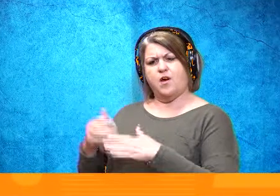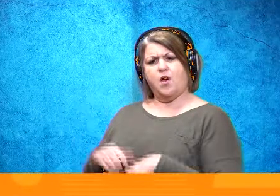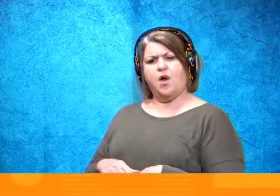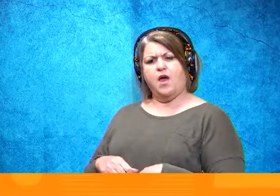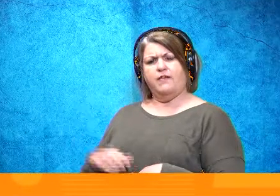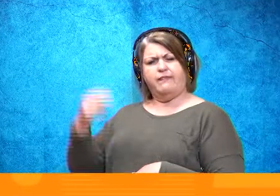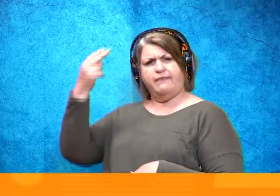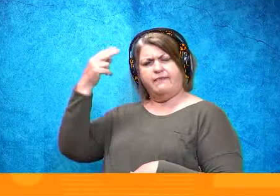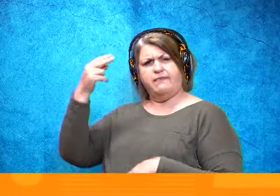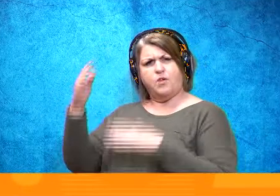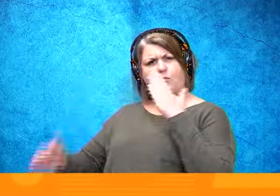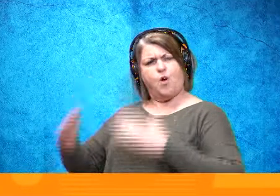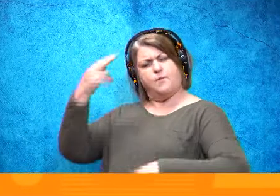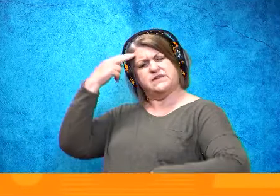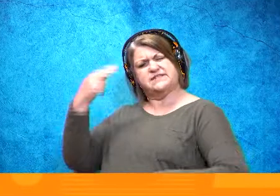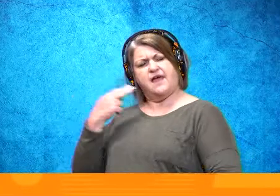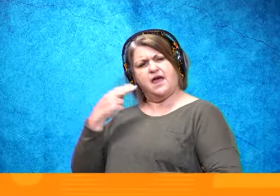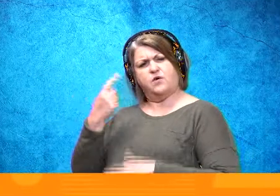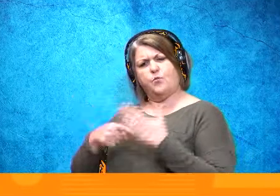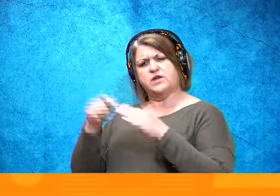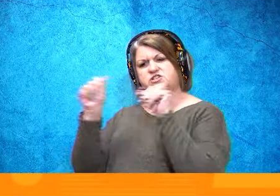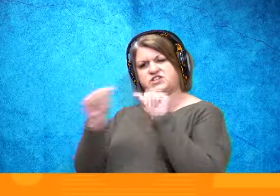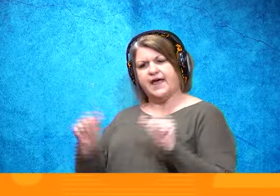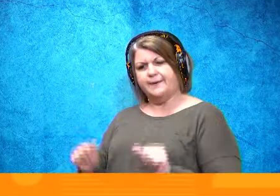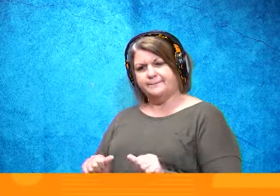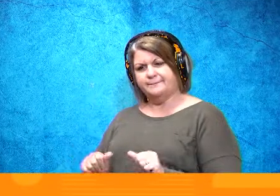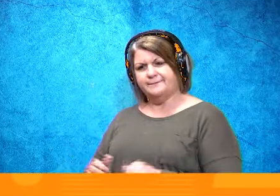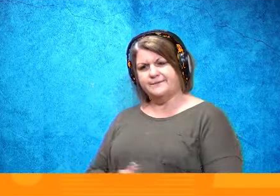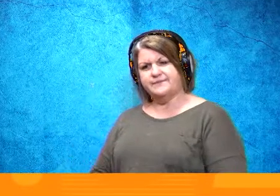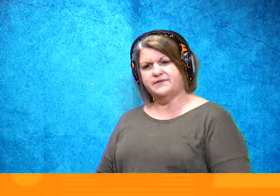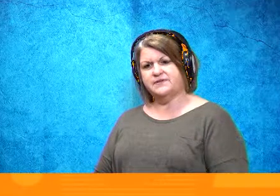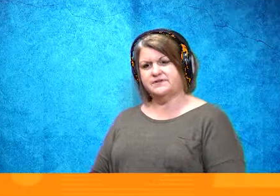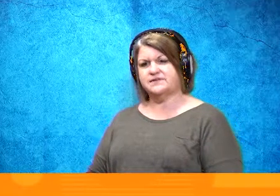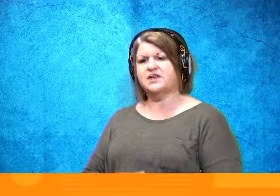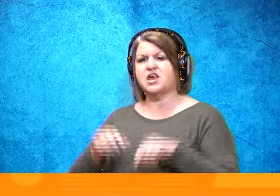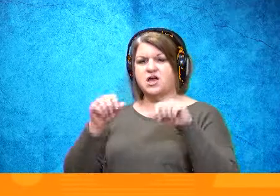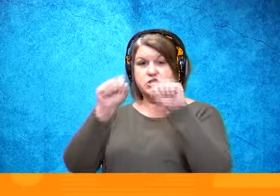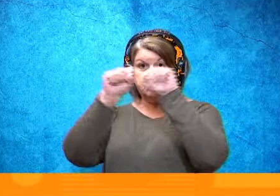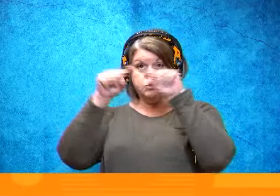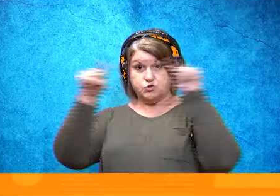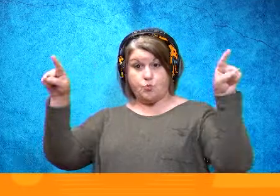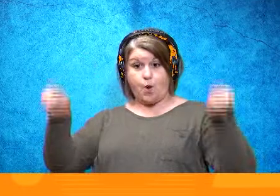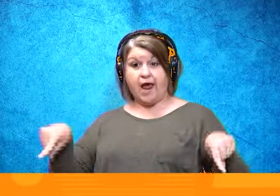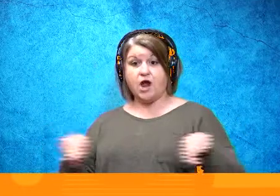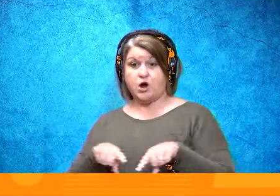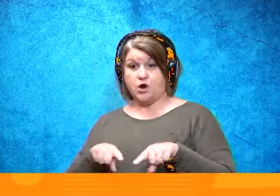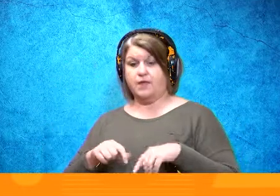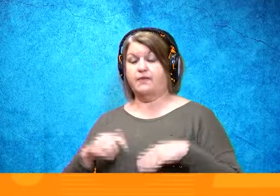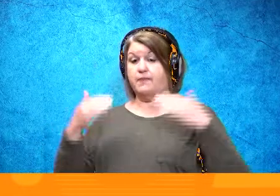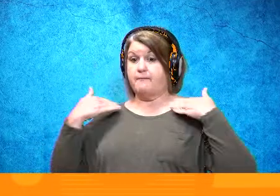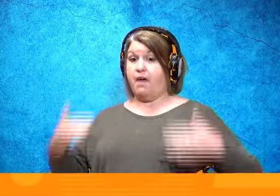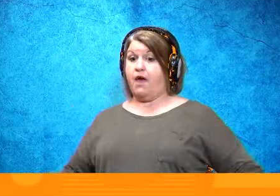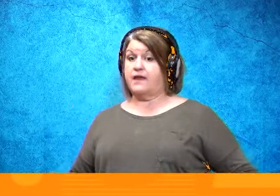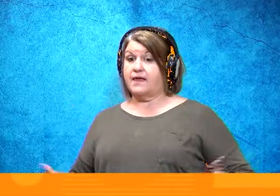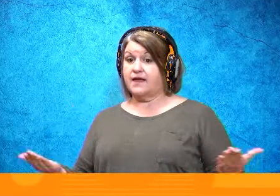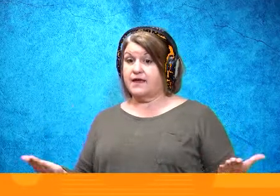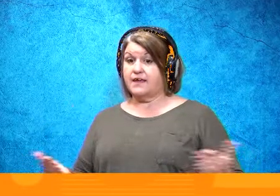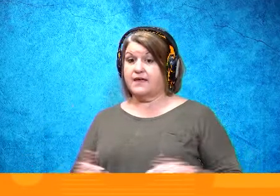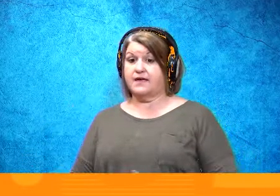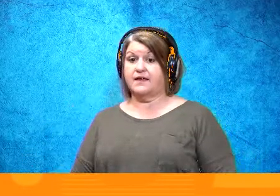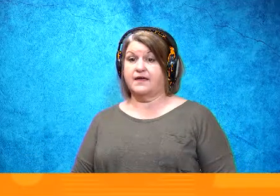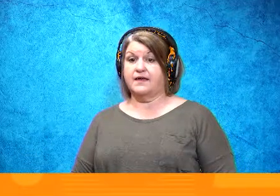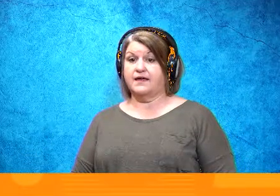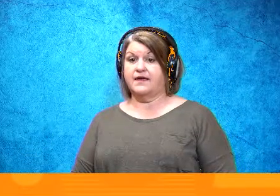robot's head? All right, square. And what about the robot's body?